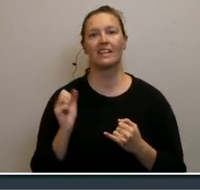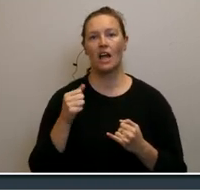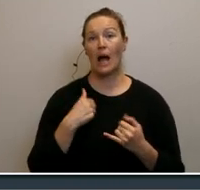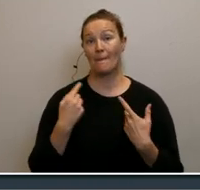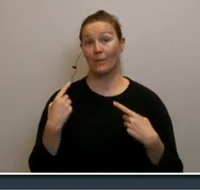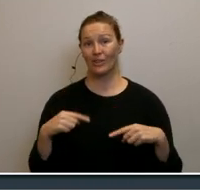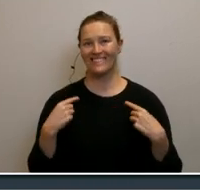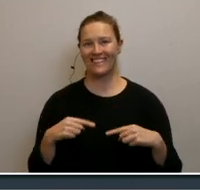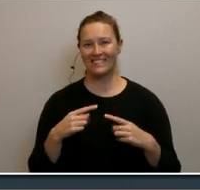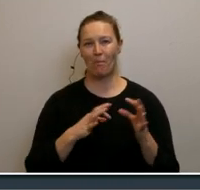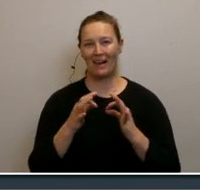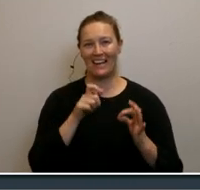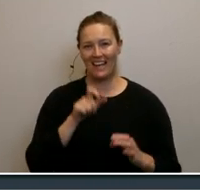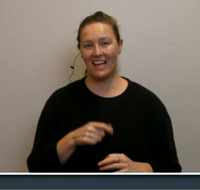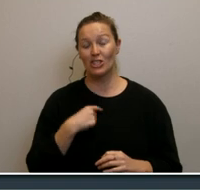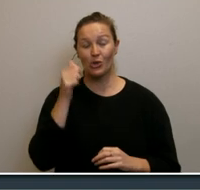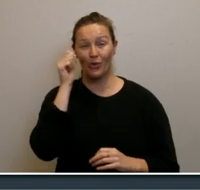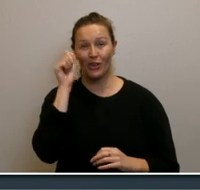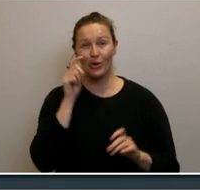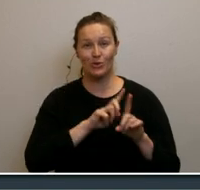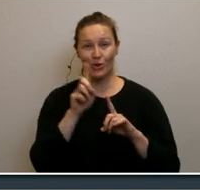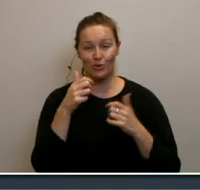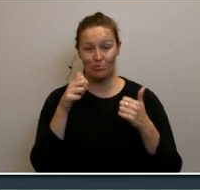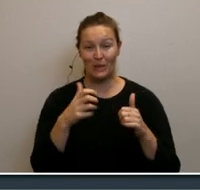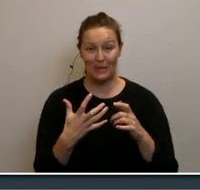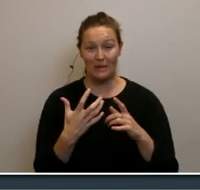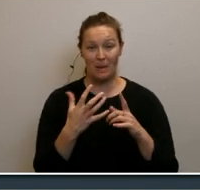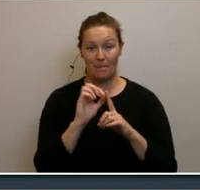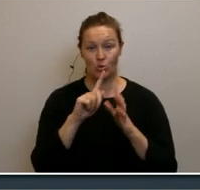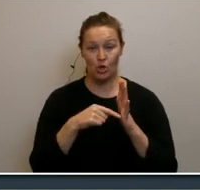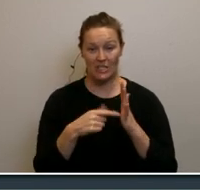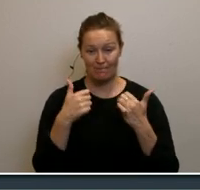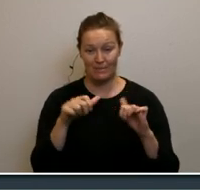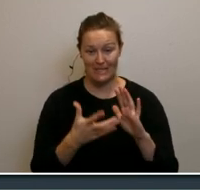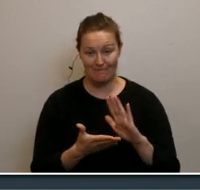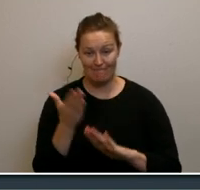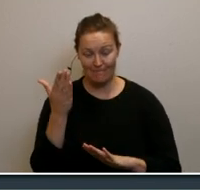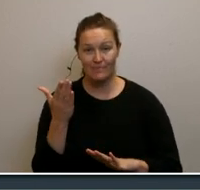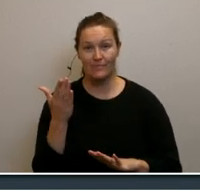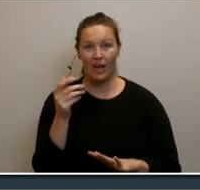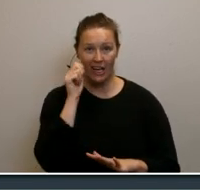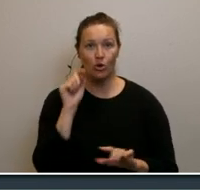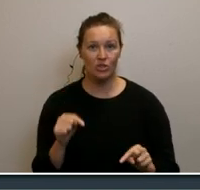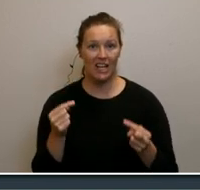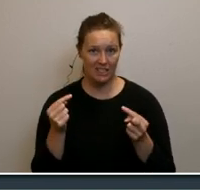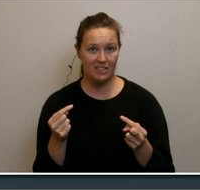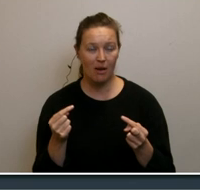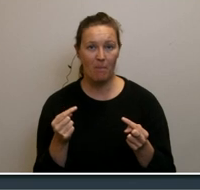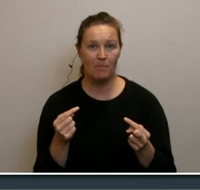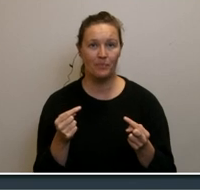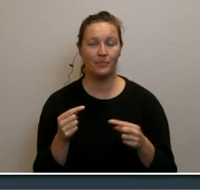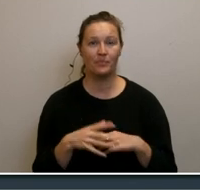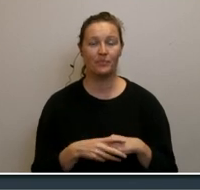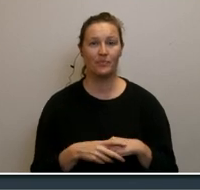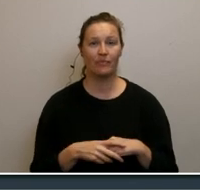planner. I understand that getting a project like this across the line is going to be quite a challenge, and it would